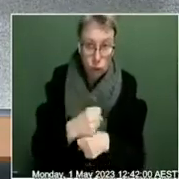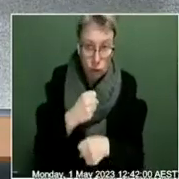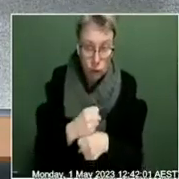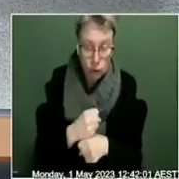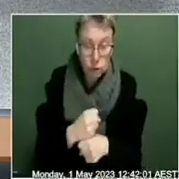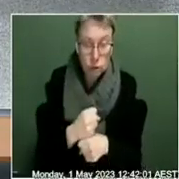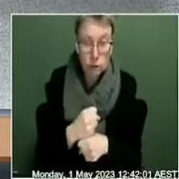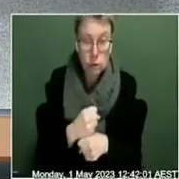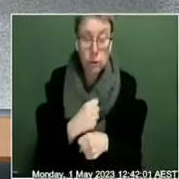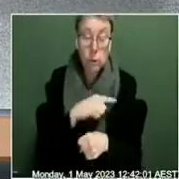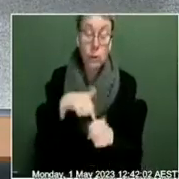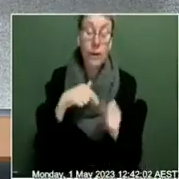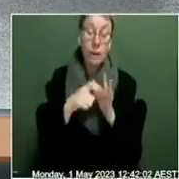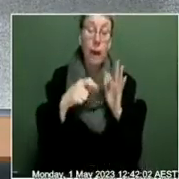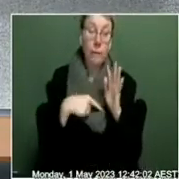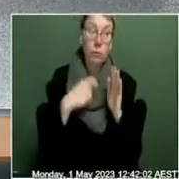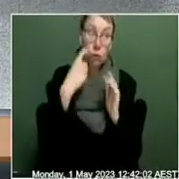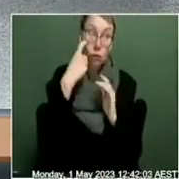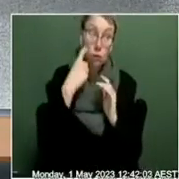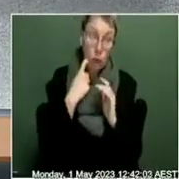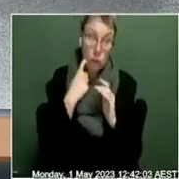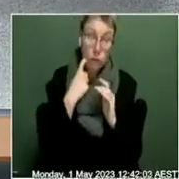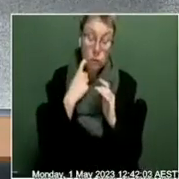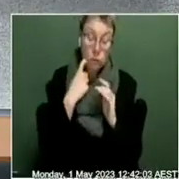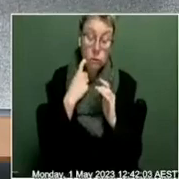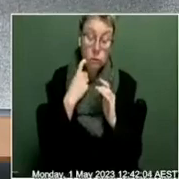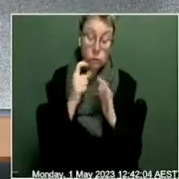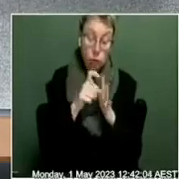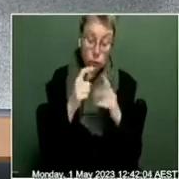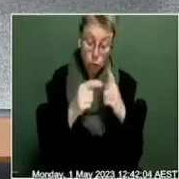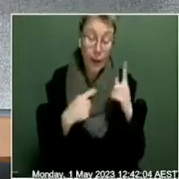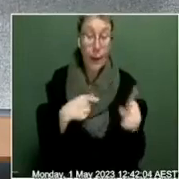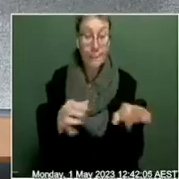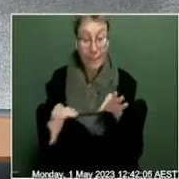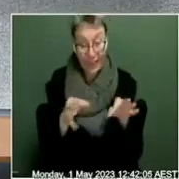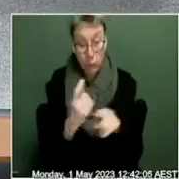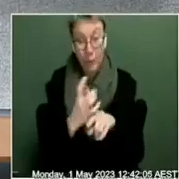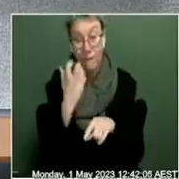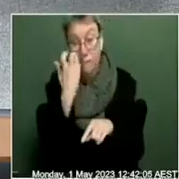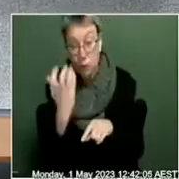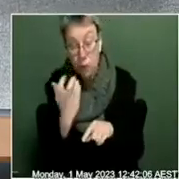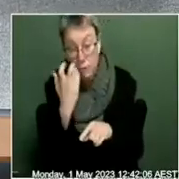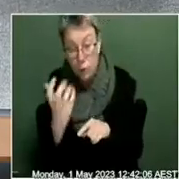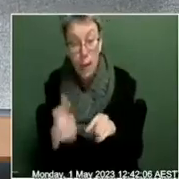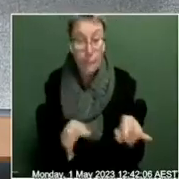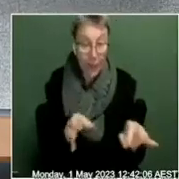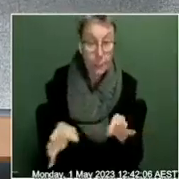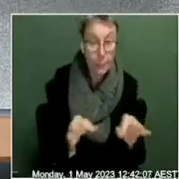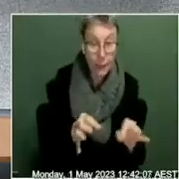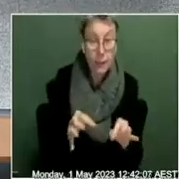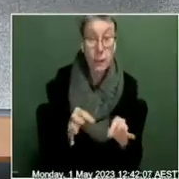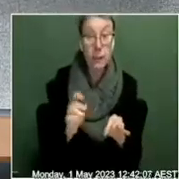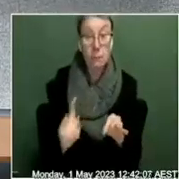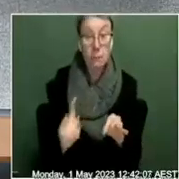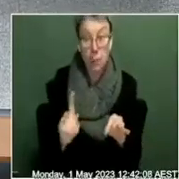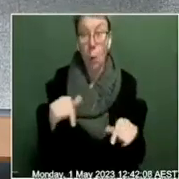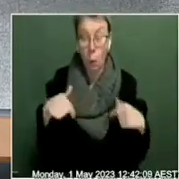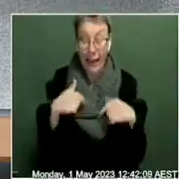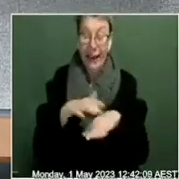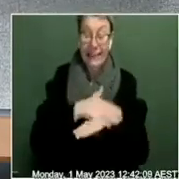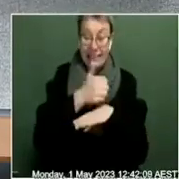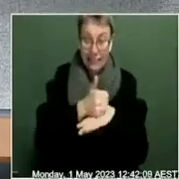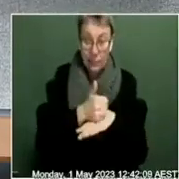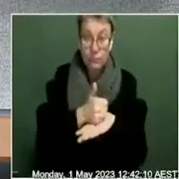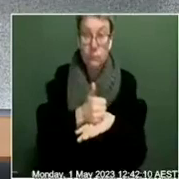say that we are implementing a number of changes, and some of those have been recommended by the Royal Commission into Victoria's mental health system,